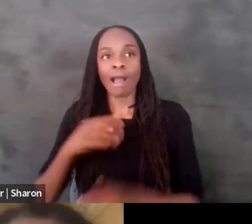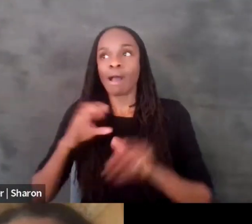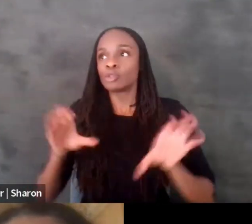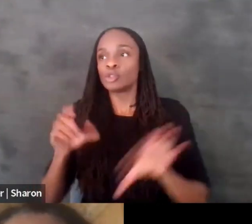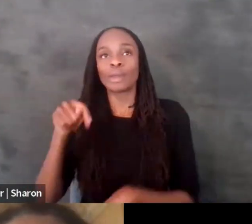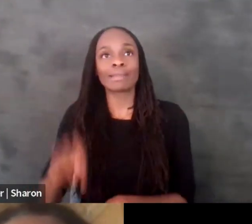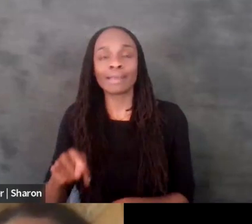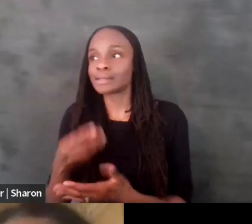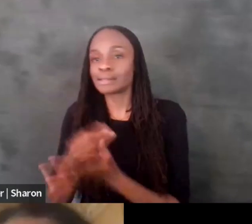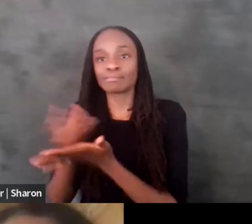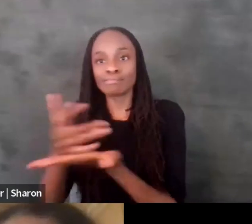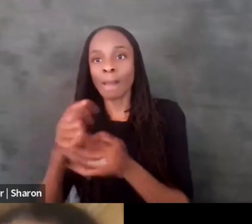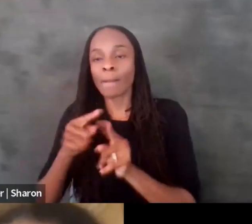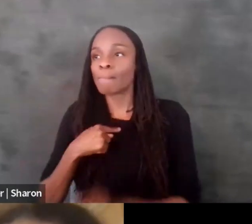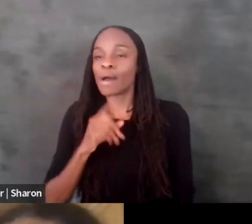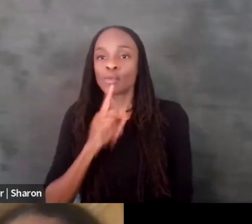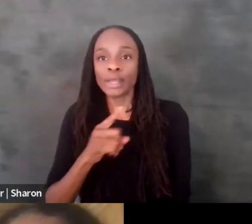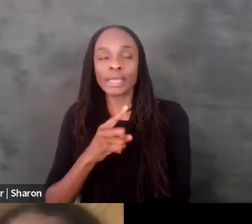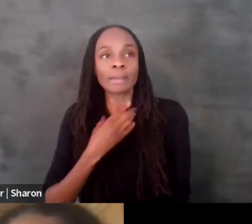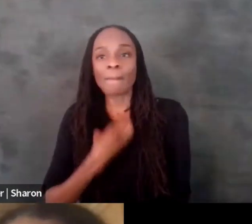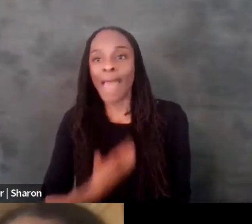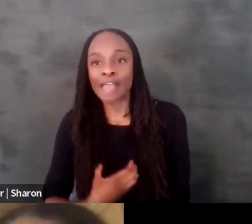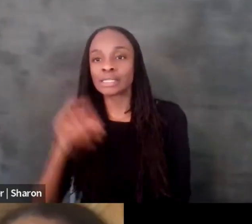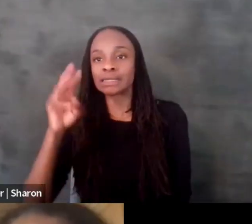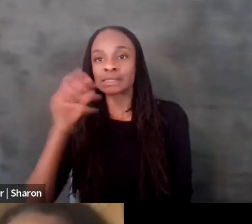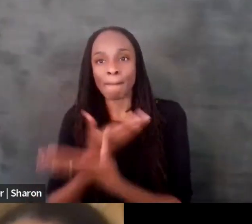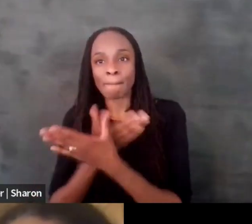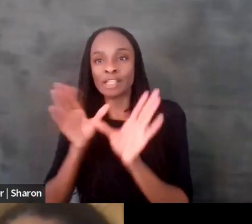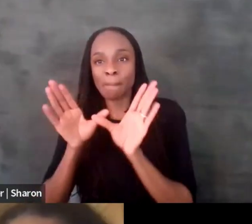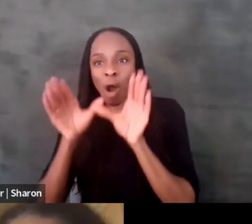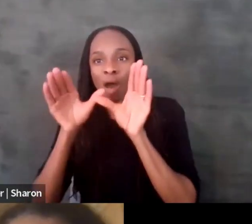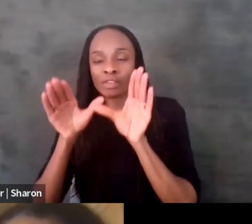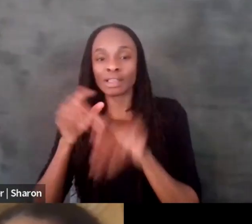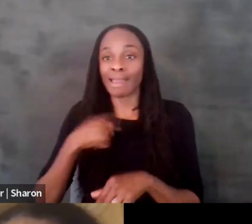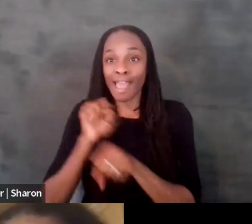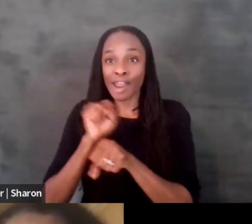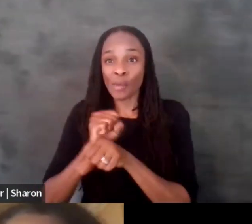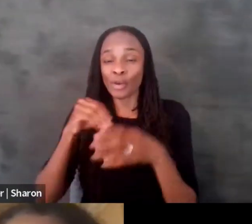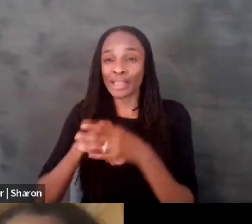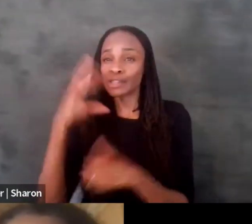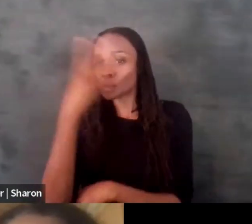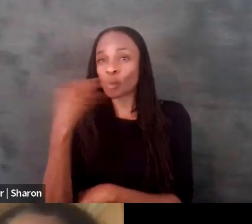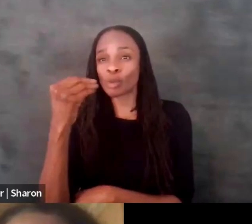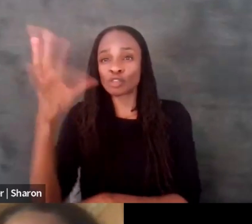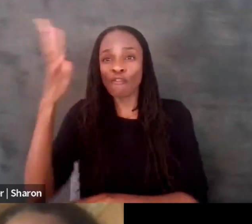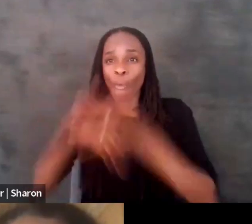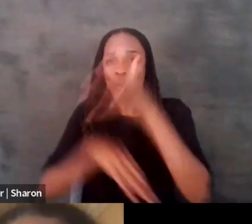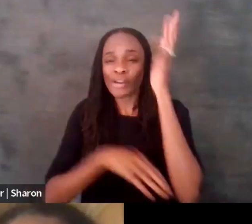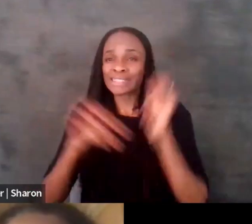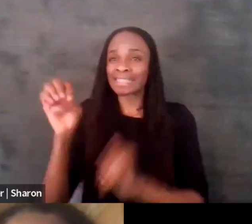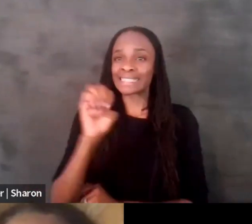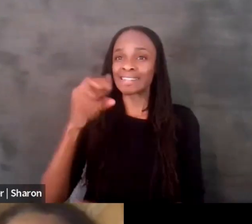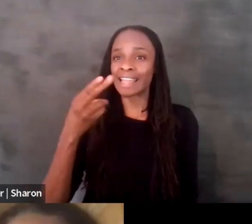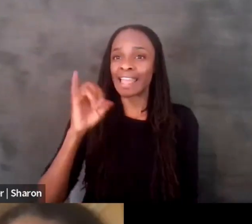some money, but my real passion is moths. And I work in this gorgeous forest in the Eastern Himalayas. And